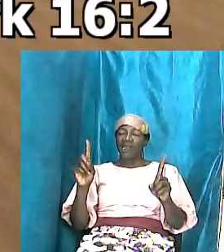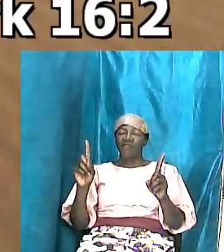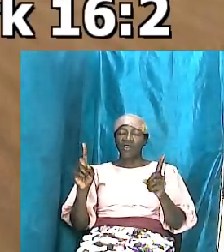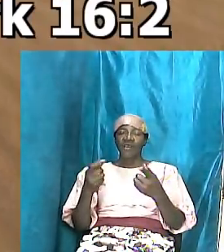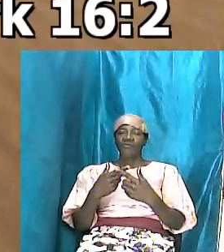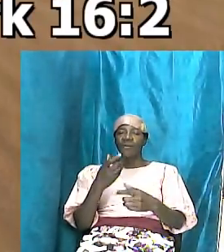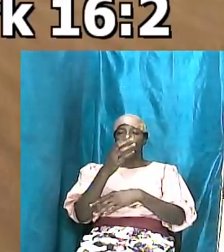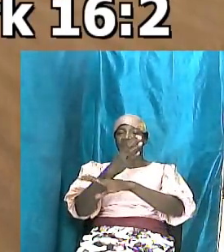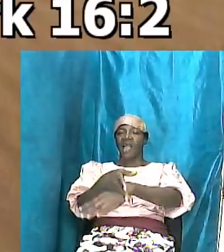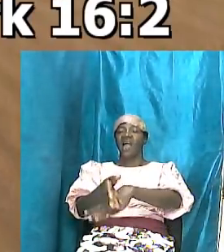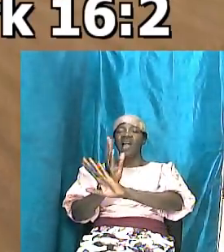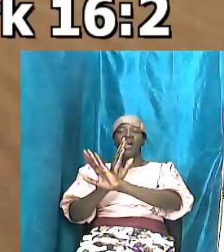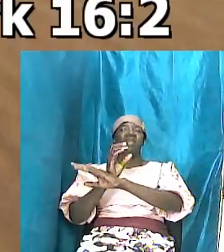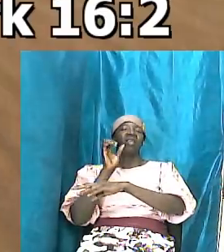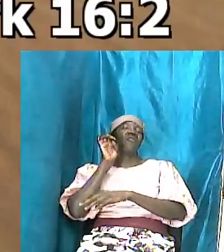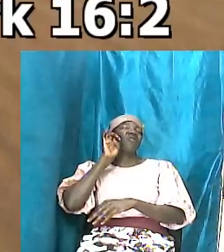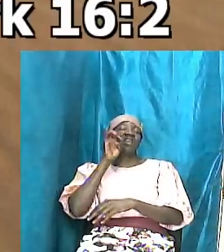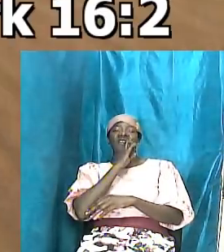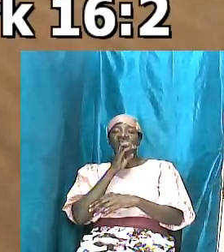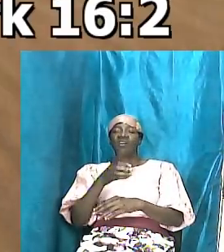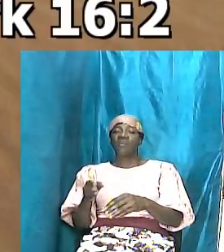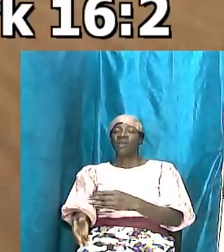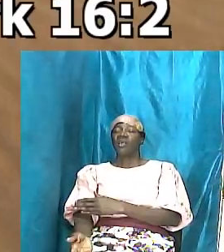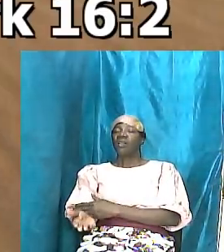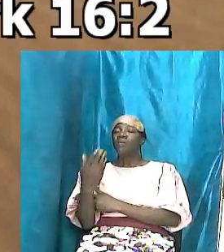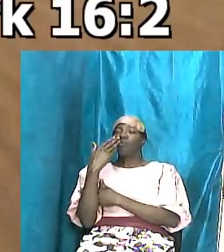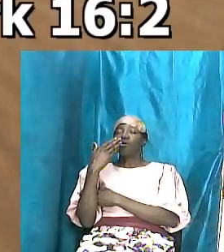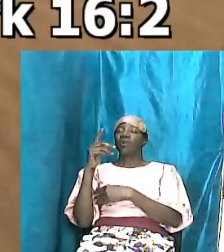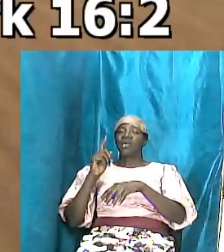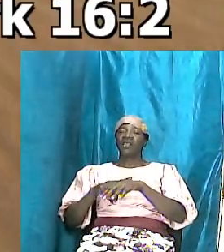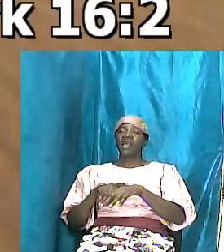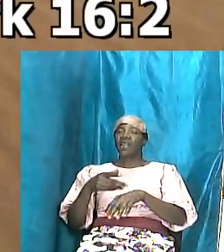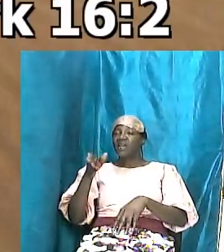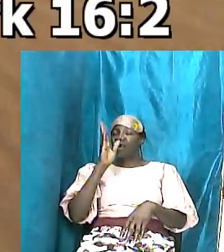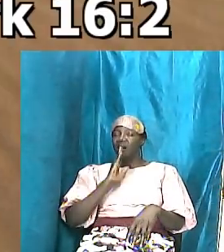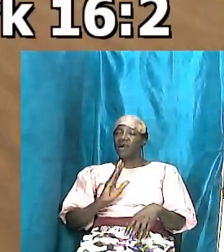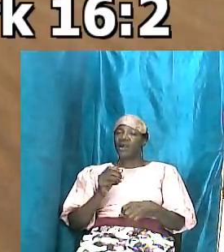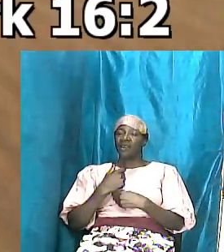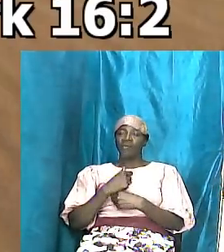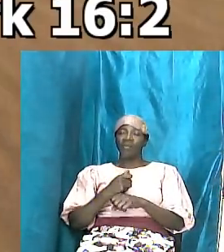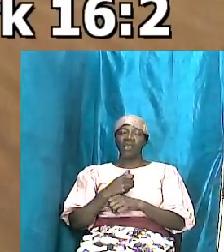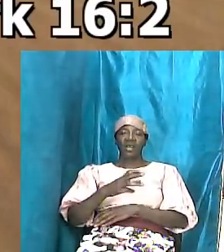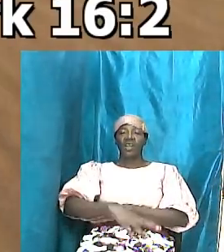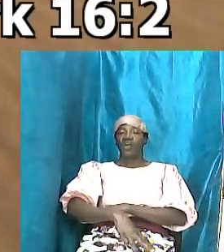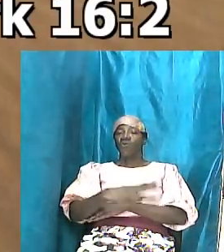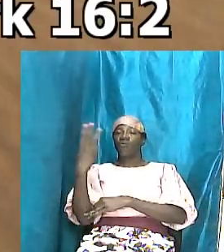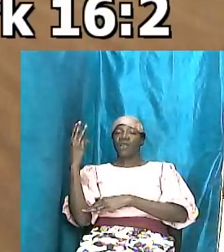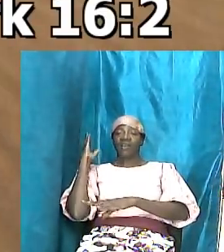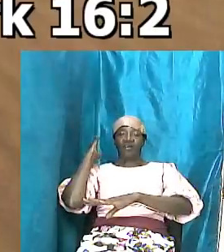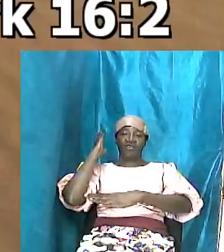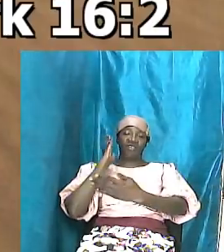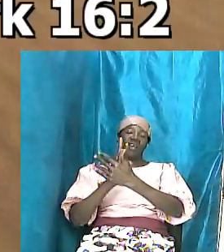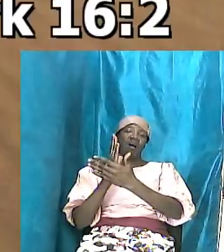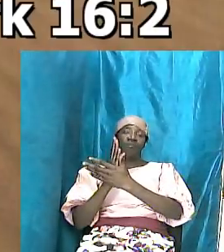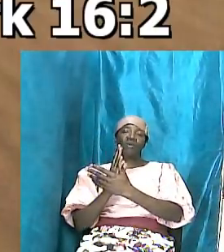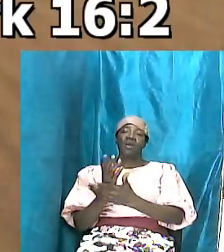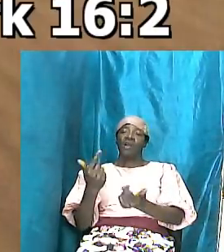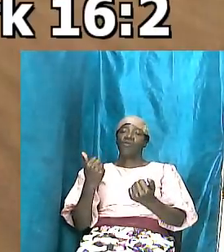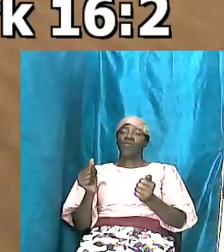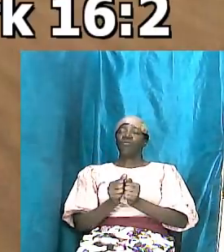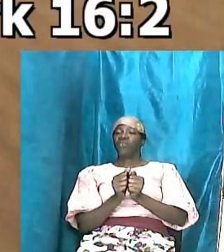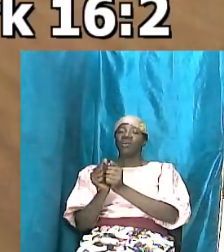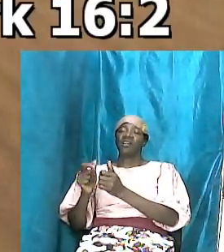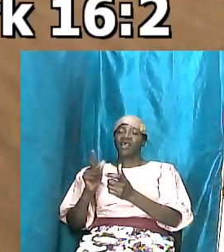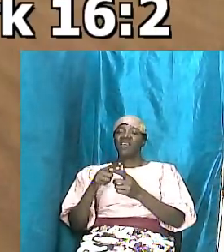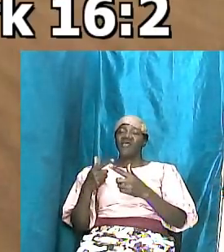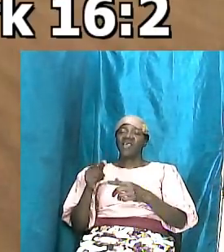Egypt. And in the morning time, God causes wind to stop, and boom, it came together. And so it was evening,